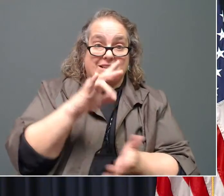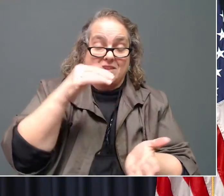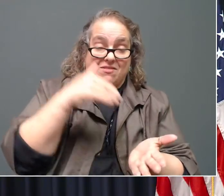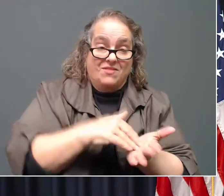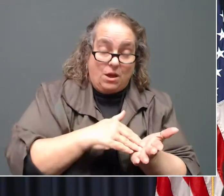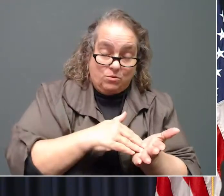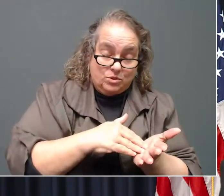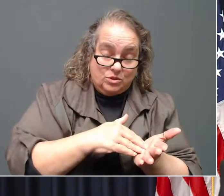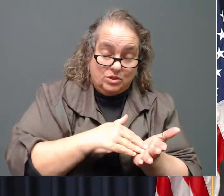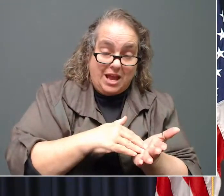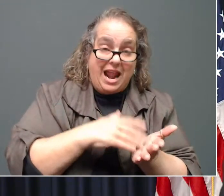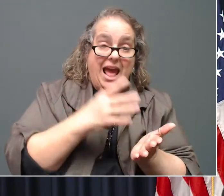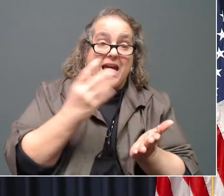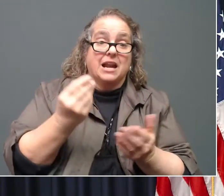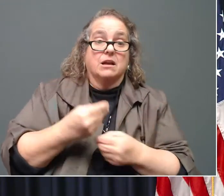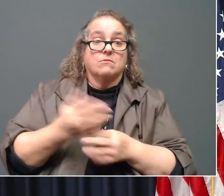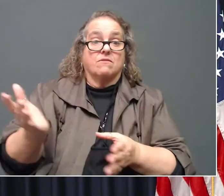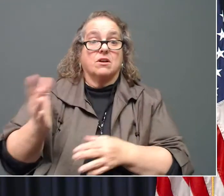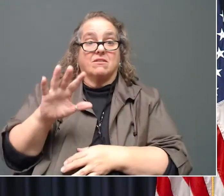and administered